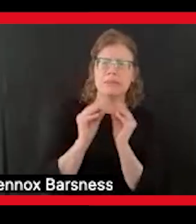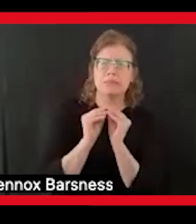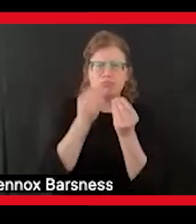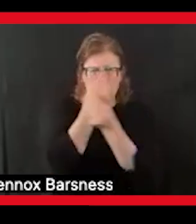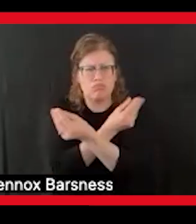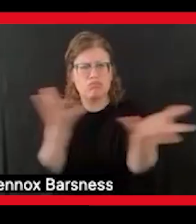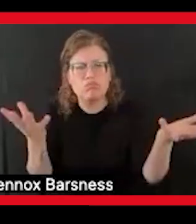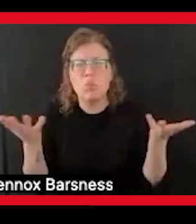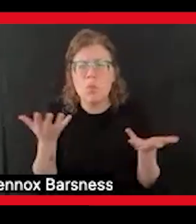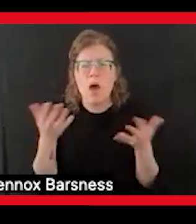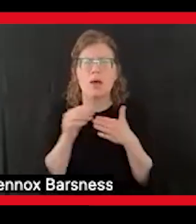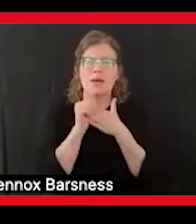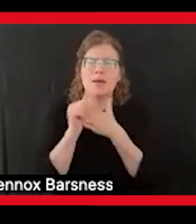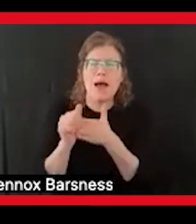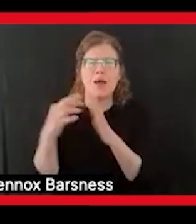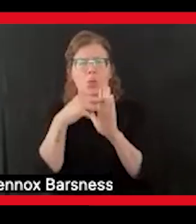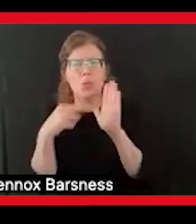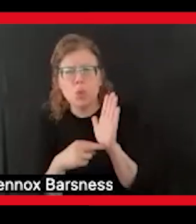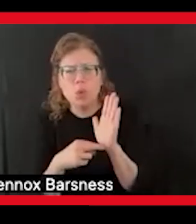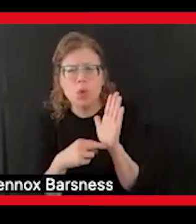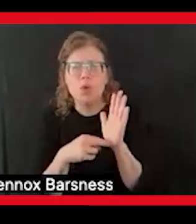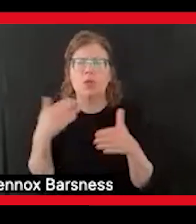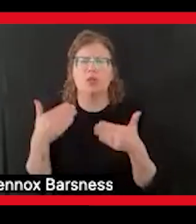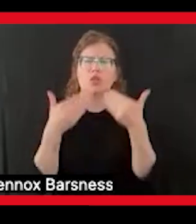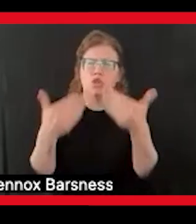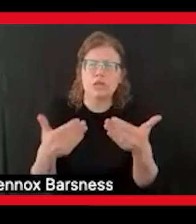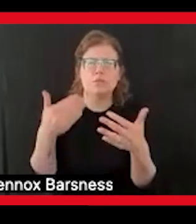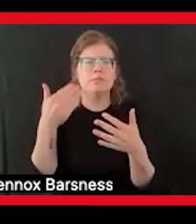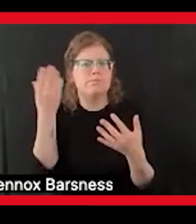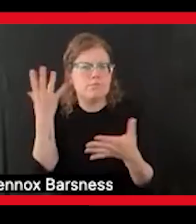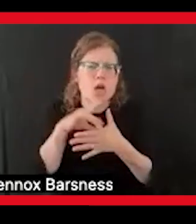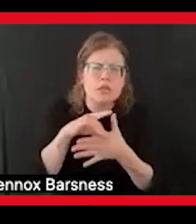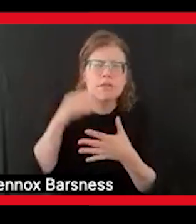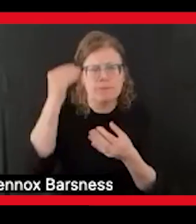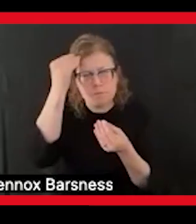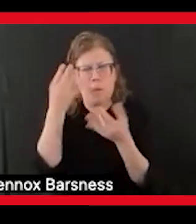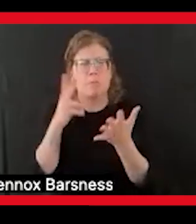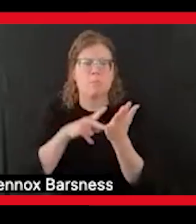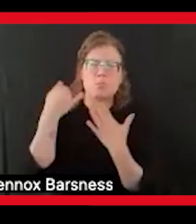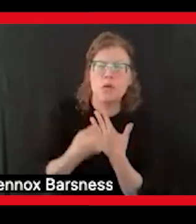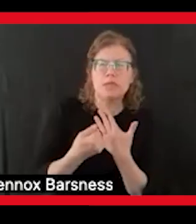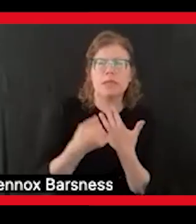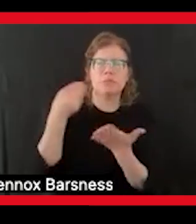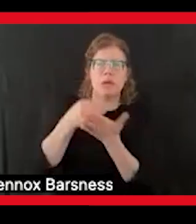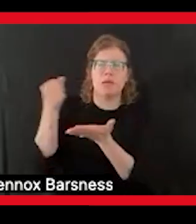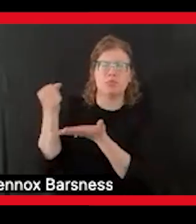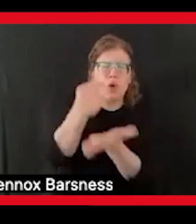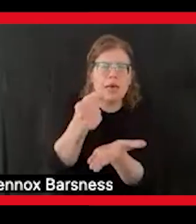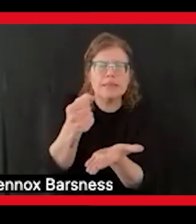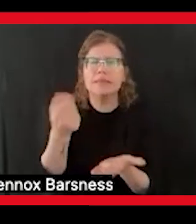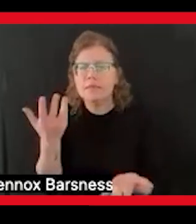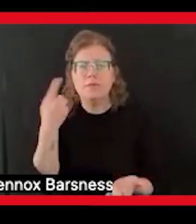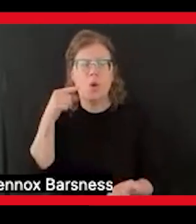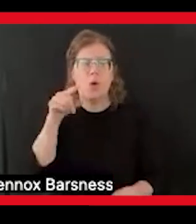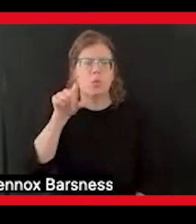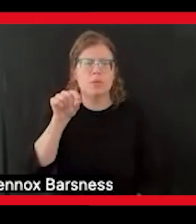2026 year. The info session will address eligibility, timelines, share some observations from